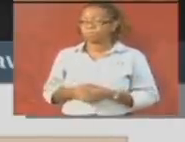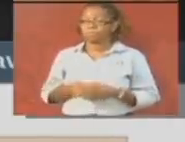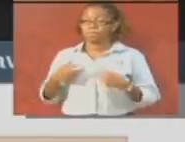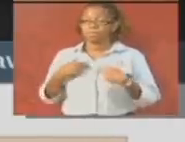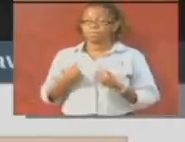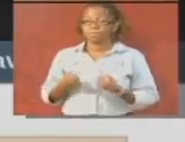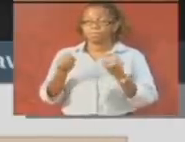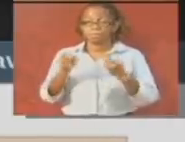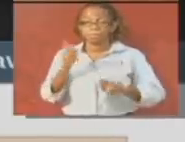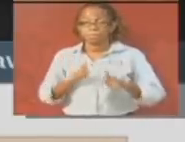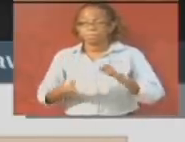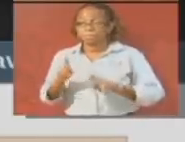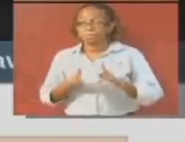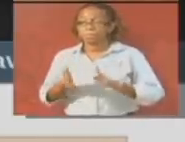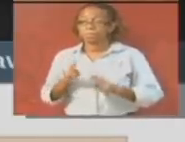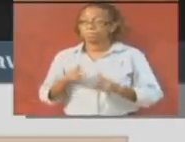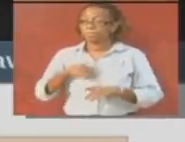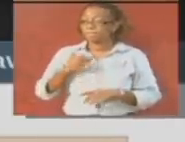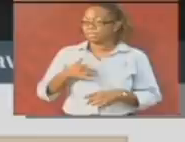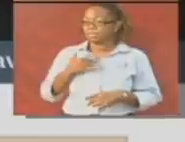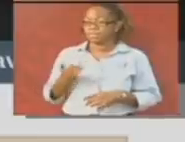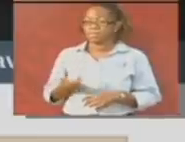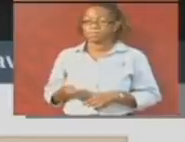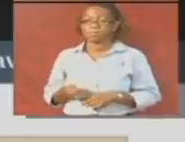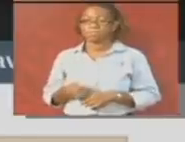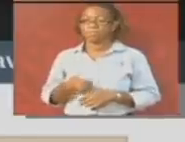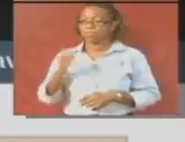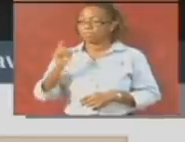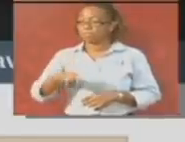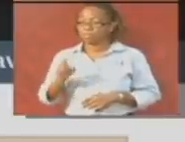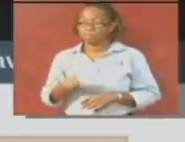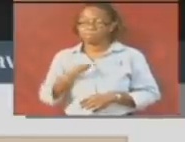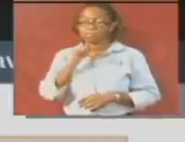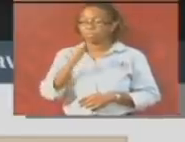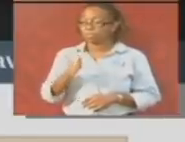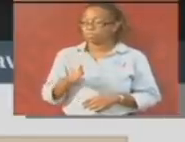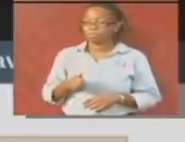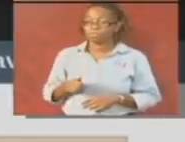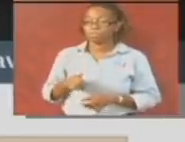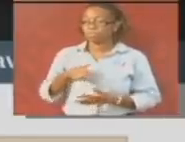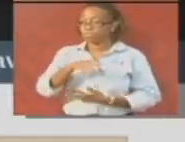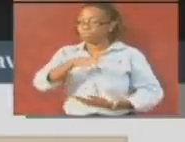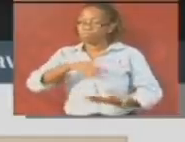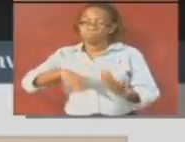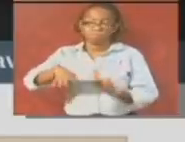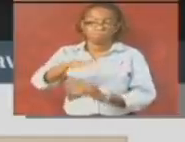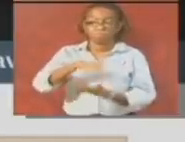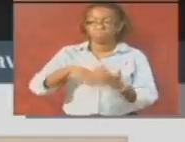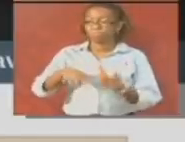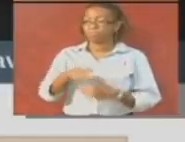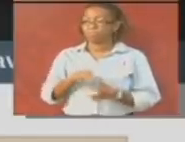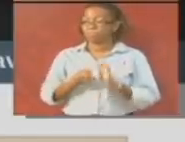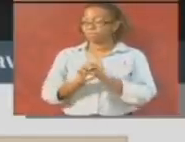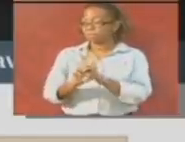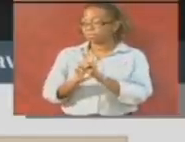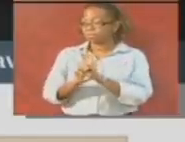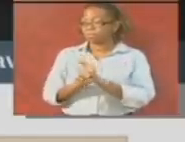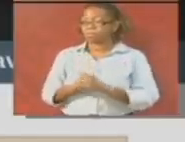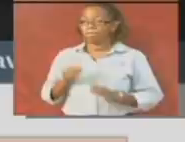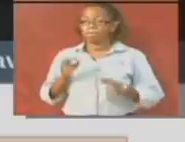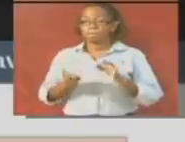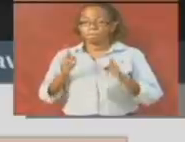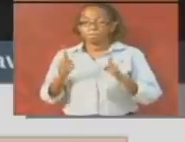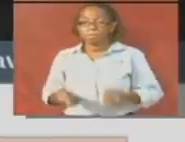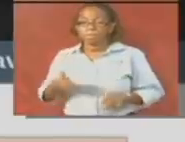congregate, and also if you have the ability to avoid congregating. So for example, that you would say no to an invitation